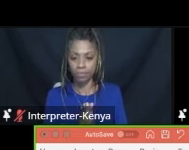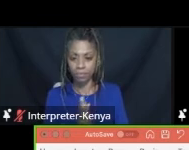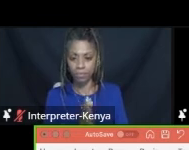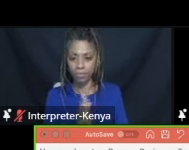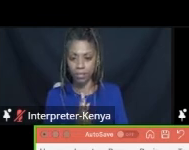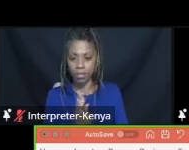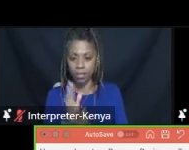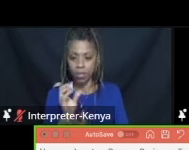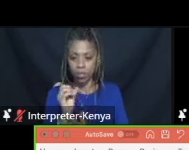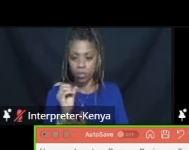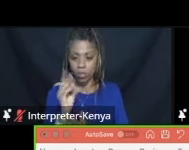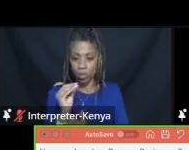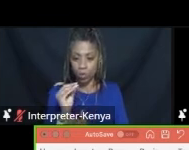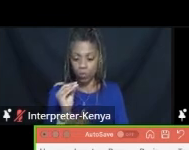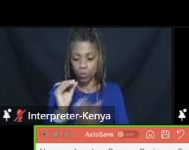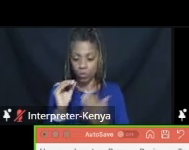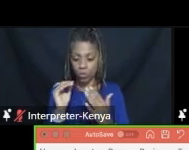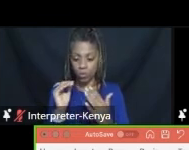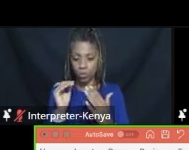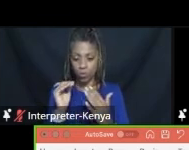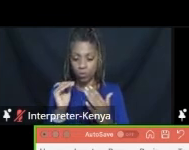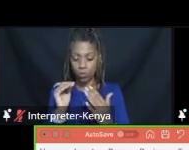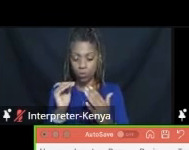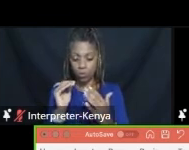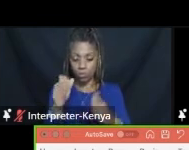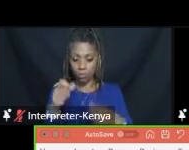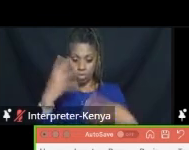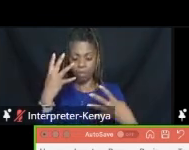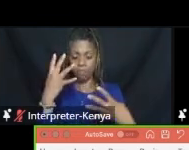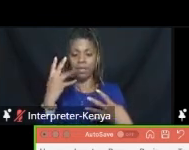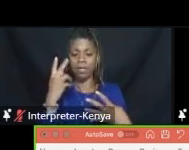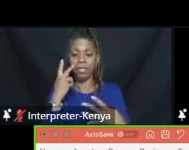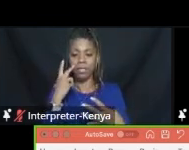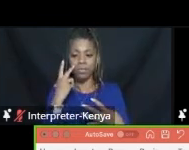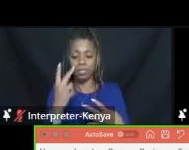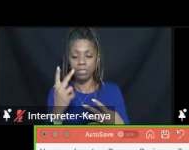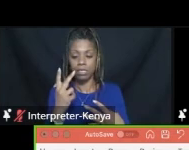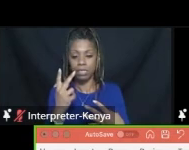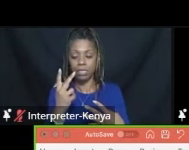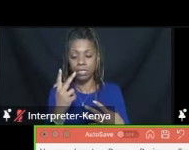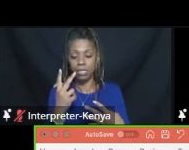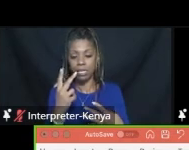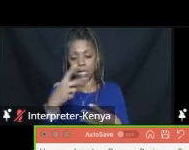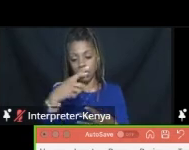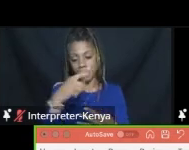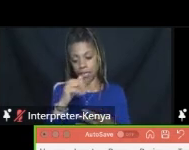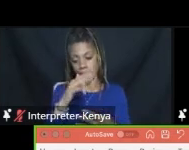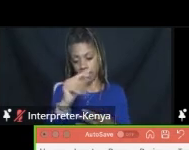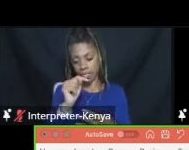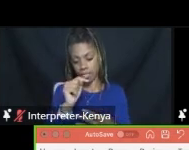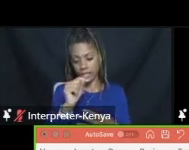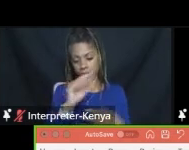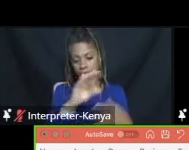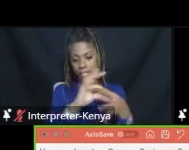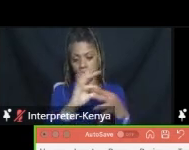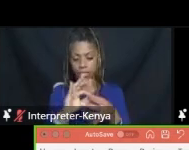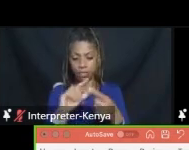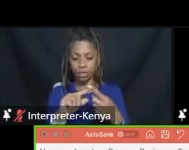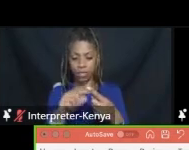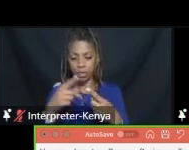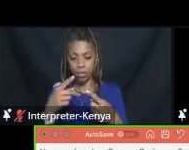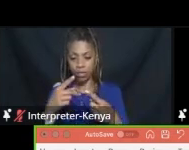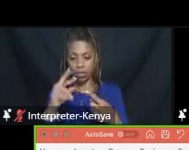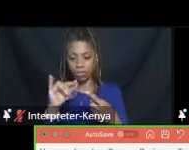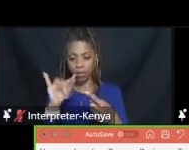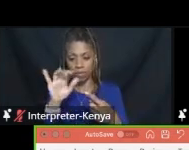So when you're in there and you look at a quote, let's say you go in and you enter the Padlet associated with your profile, and you see that there's a quote there